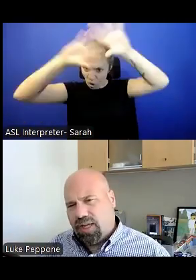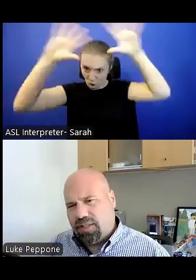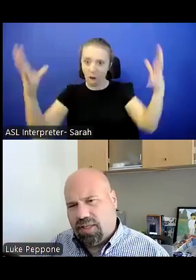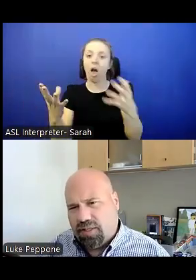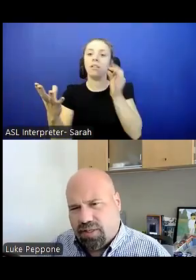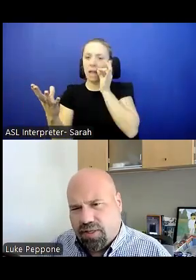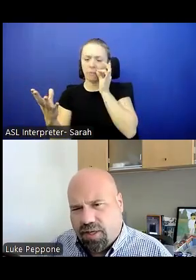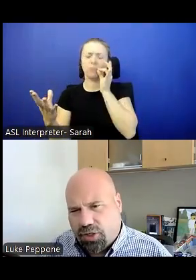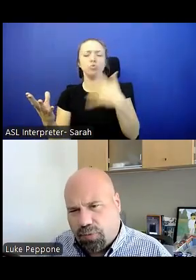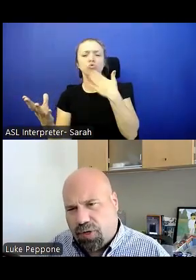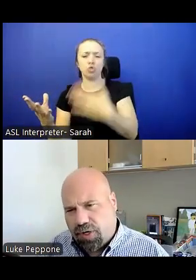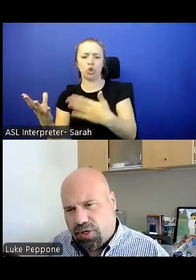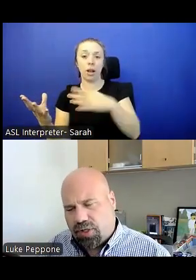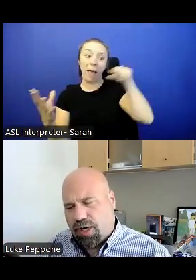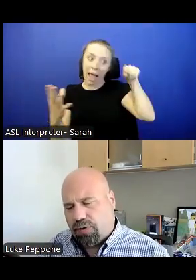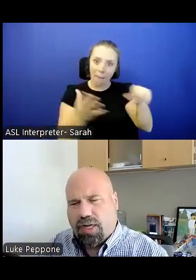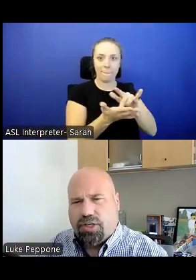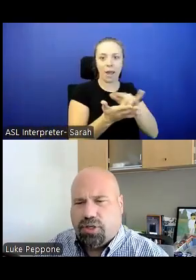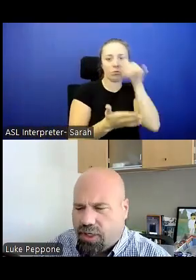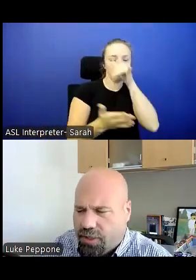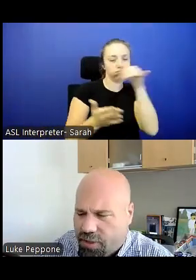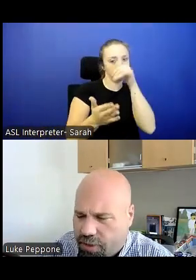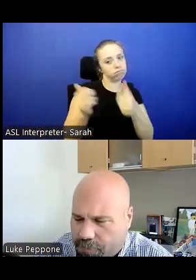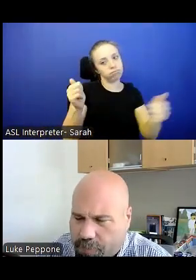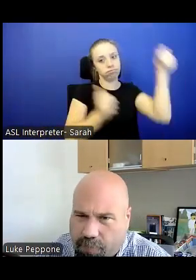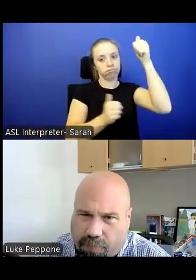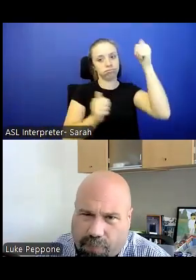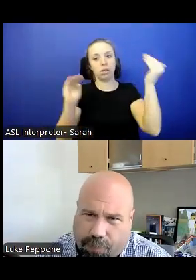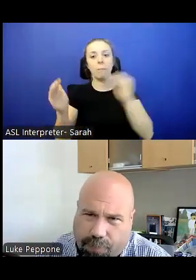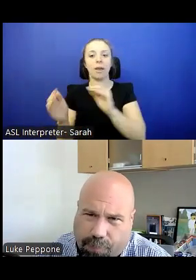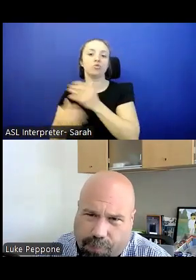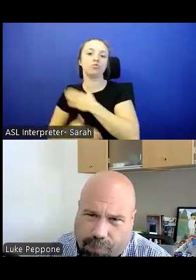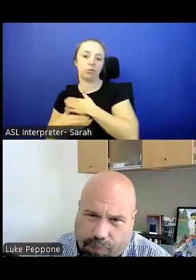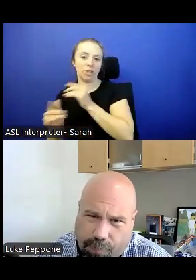medical testing is superior to the recreational testing.